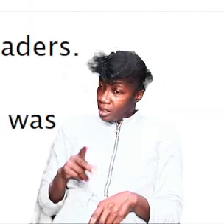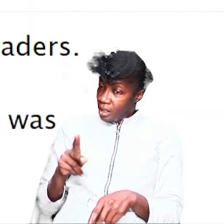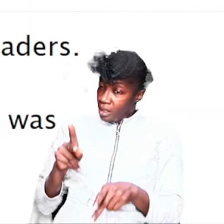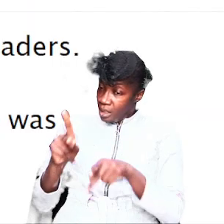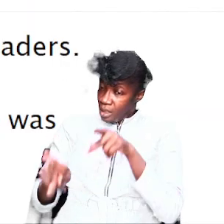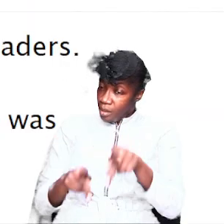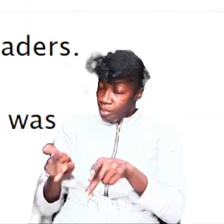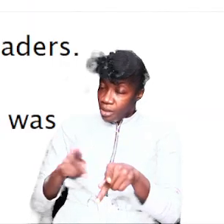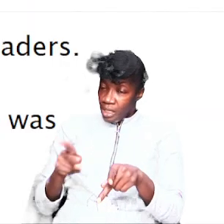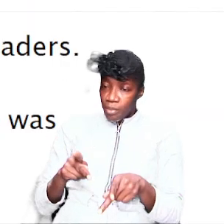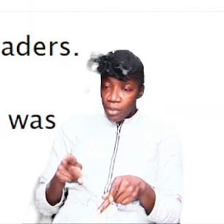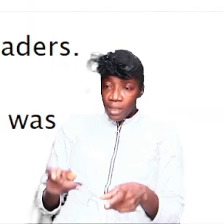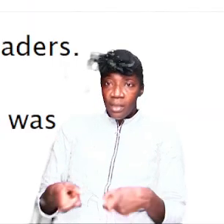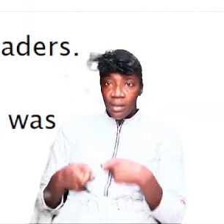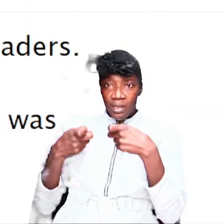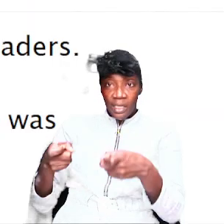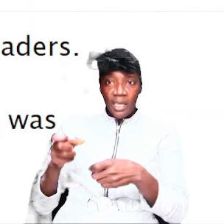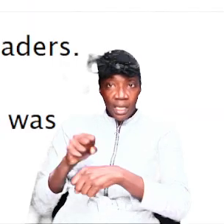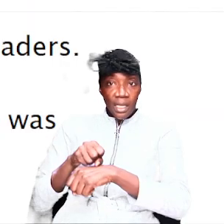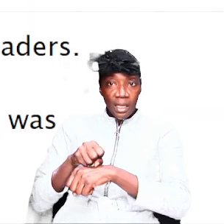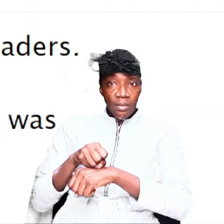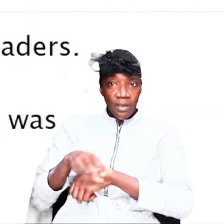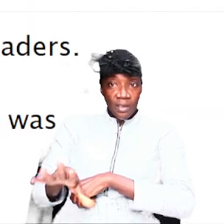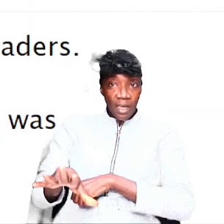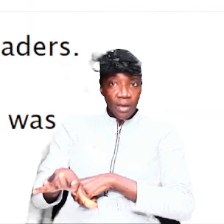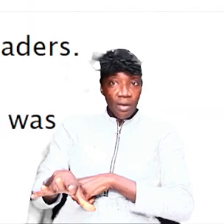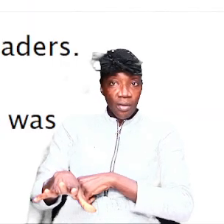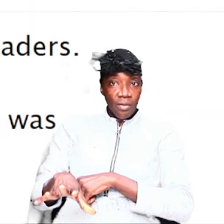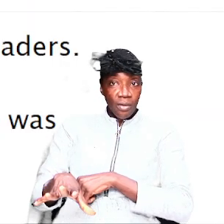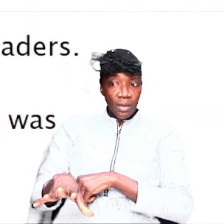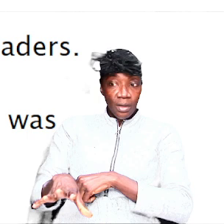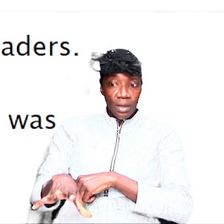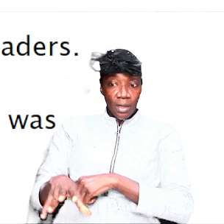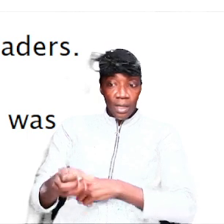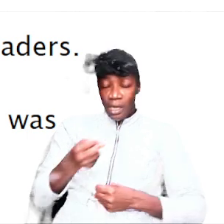Saul then sends out the officer and charge the people